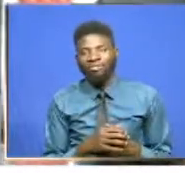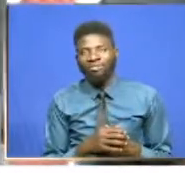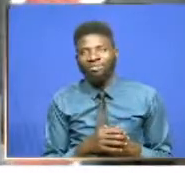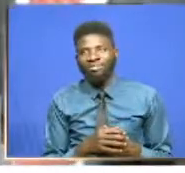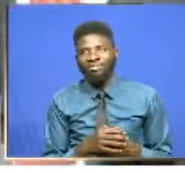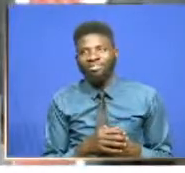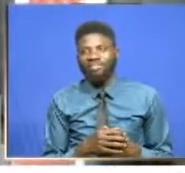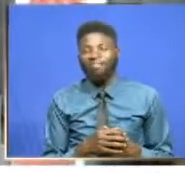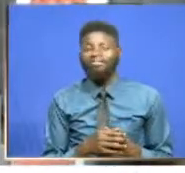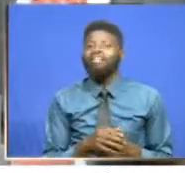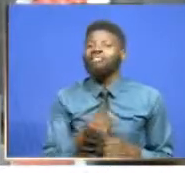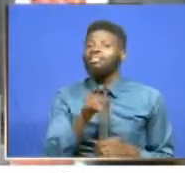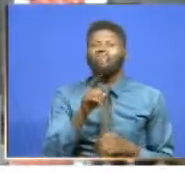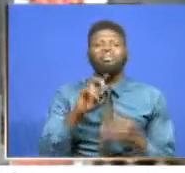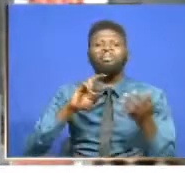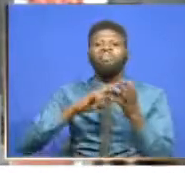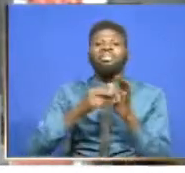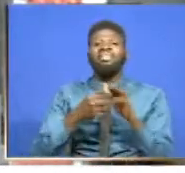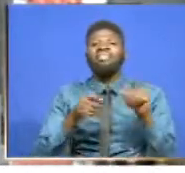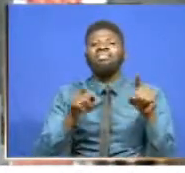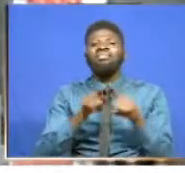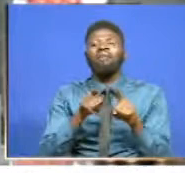think it wasn't a come we stay.